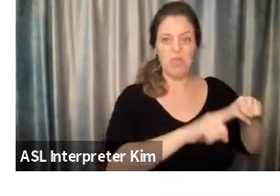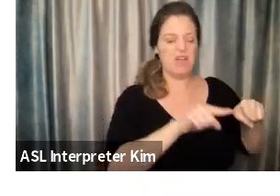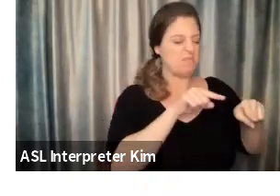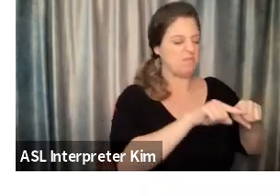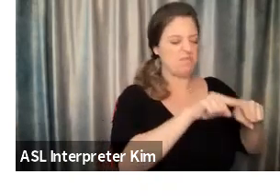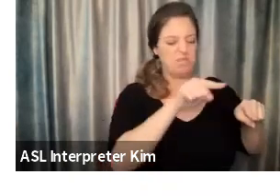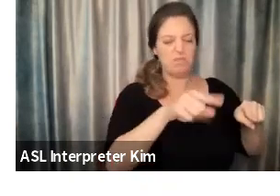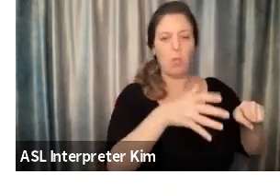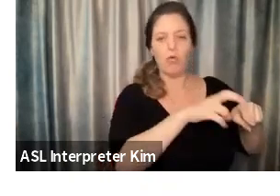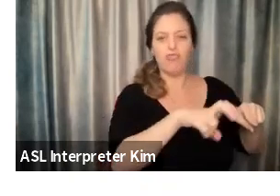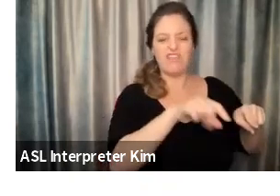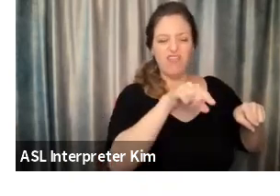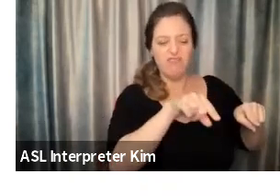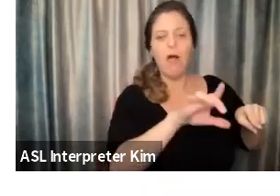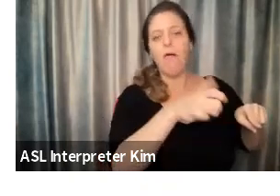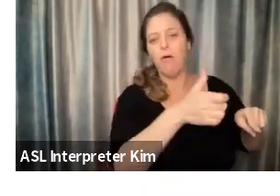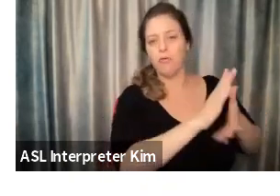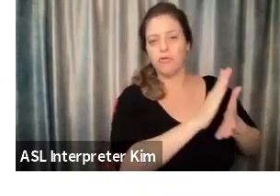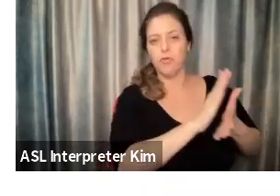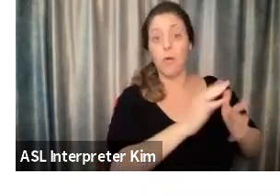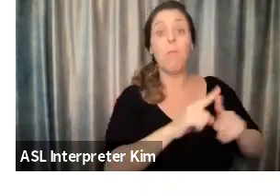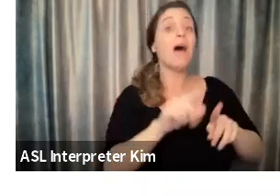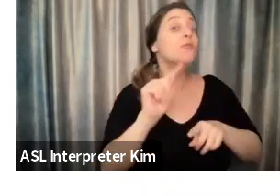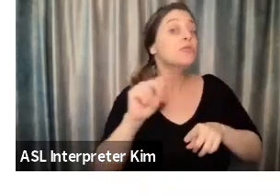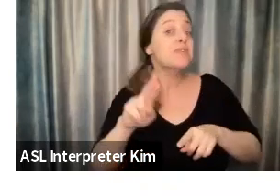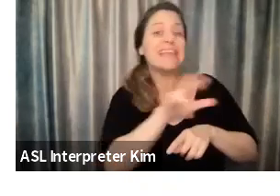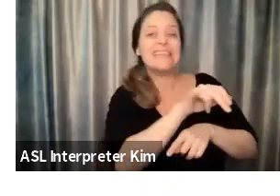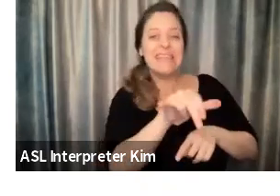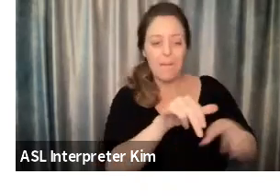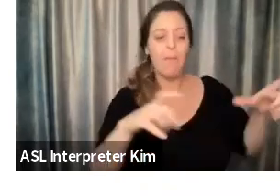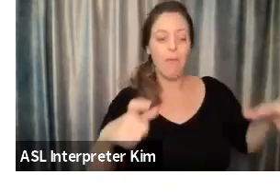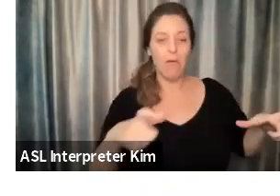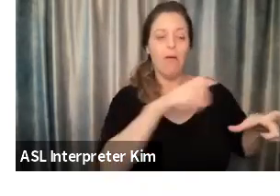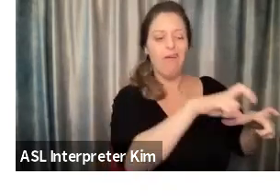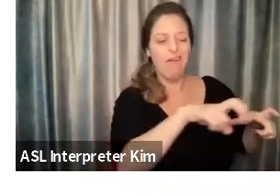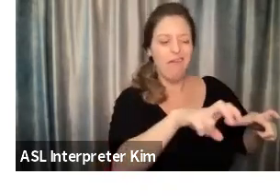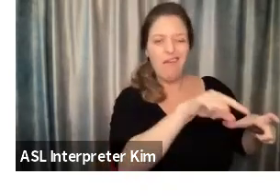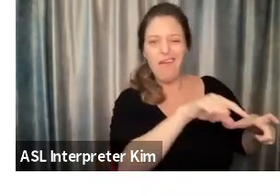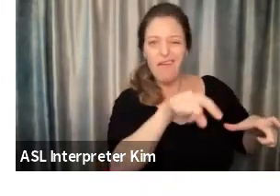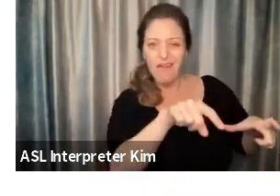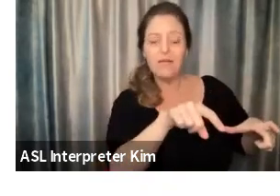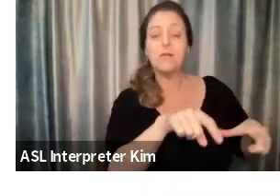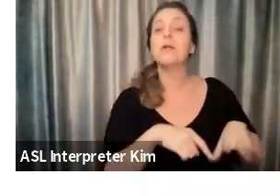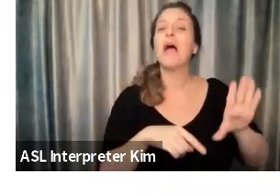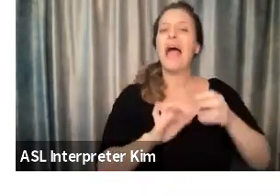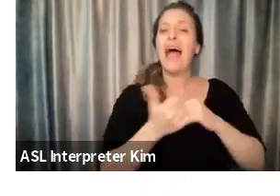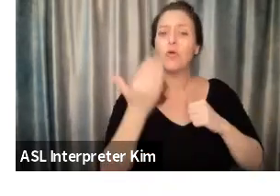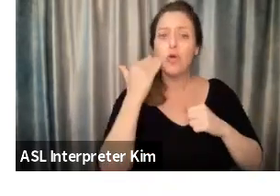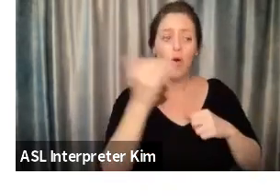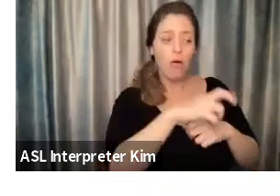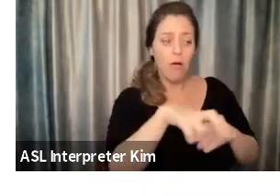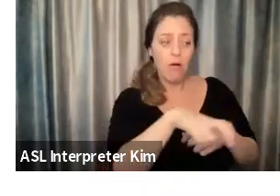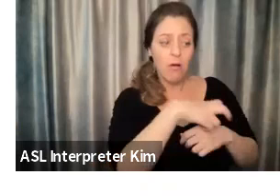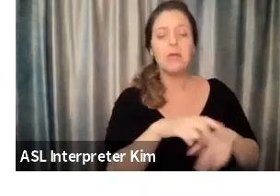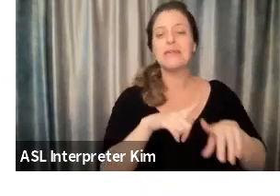attendance area. So the transfers are evaluated based on space availability,